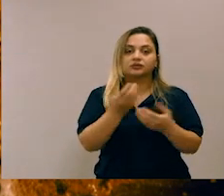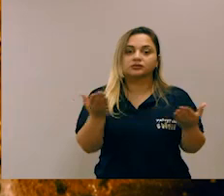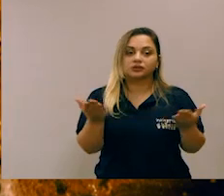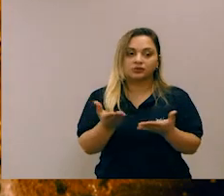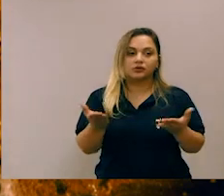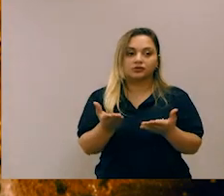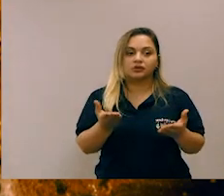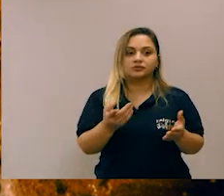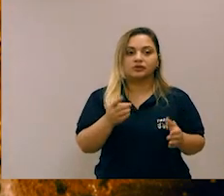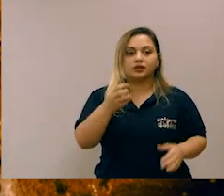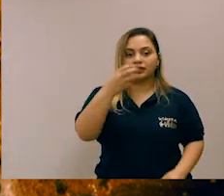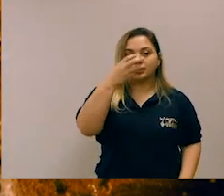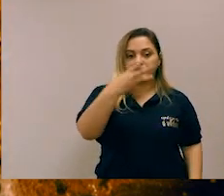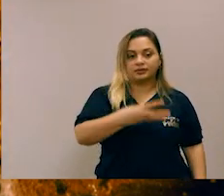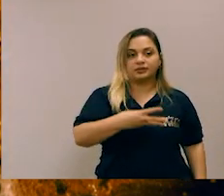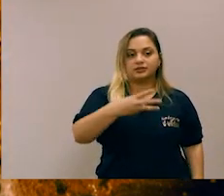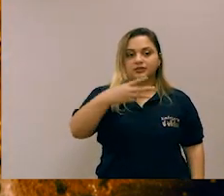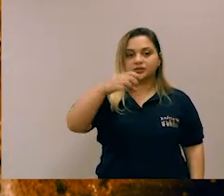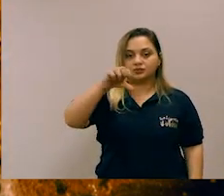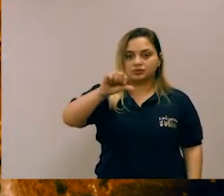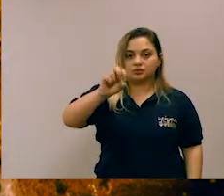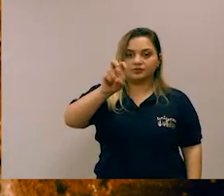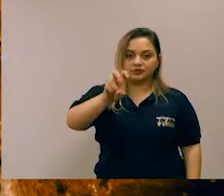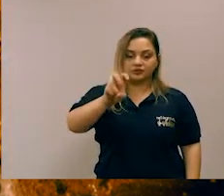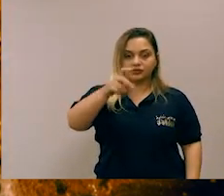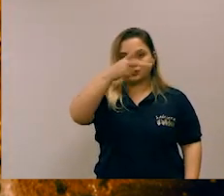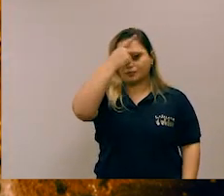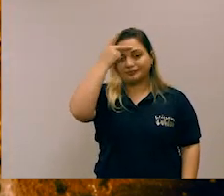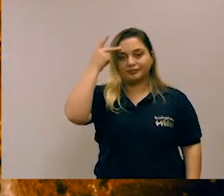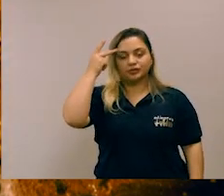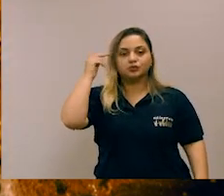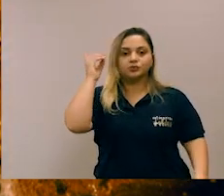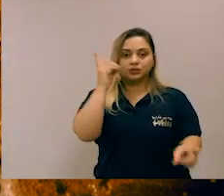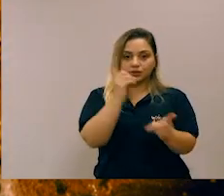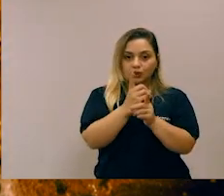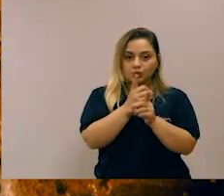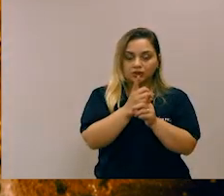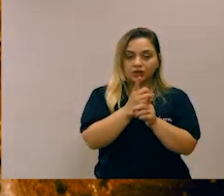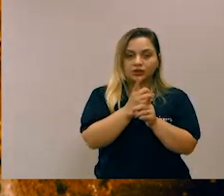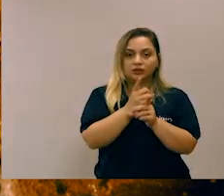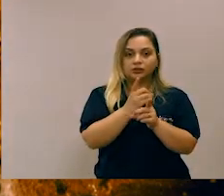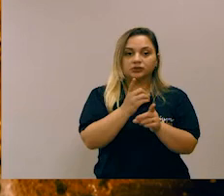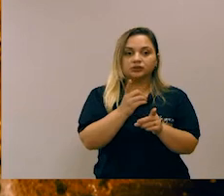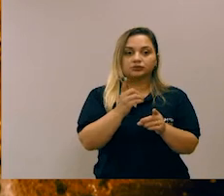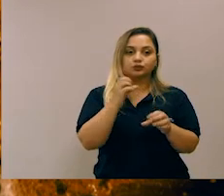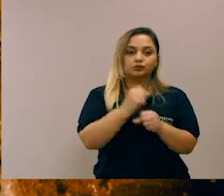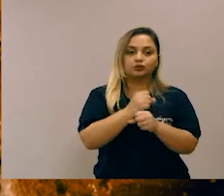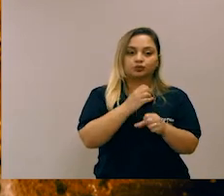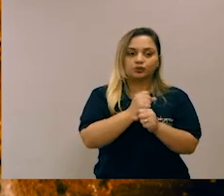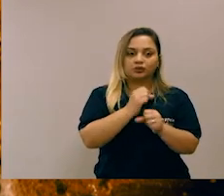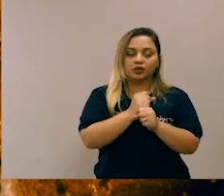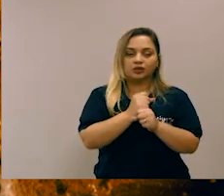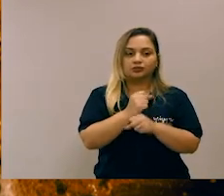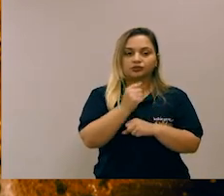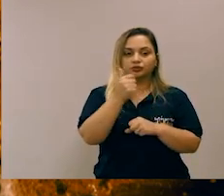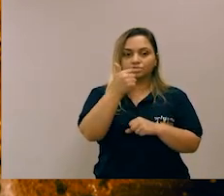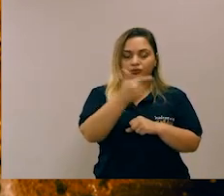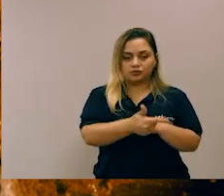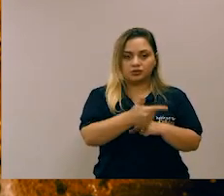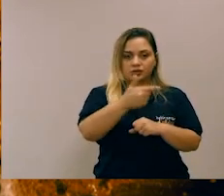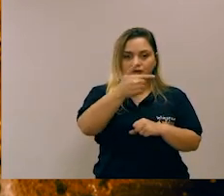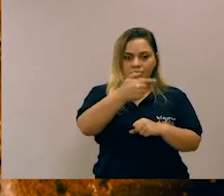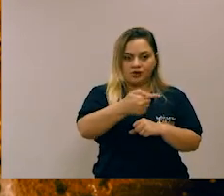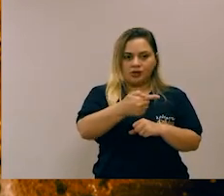is the end of my presentation. This is the current situation. We have 305 located people, a total